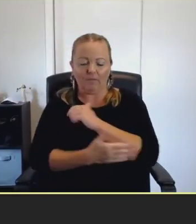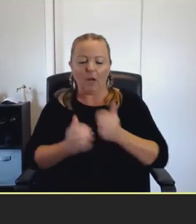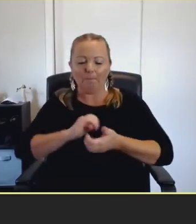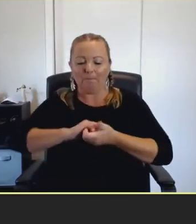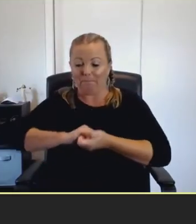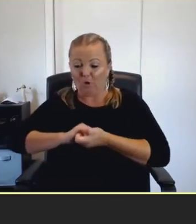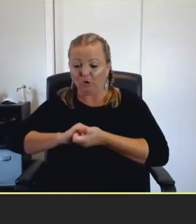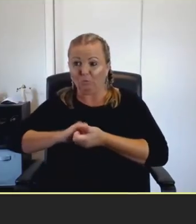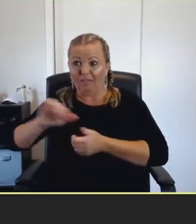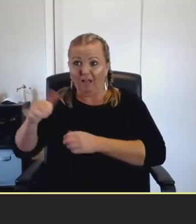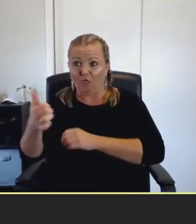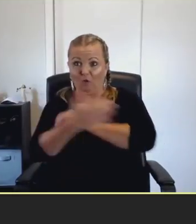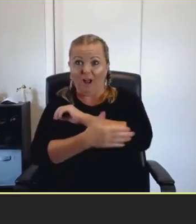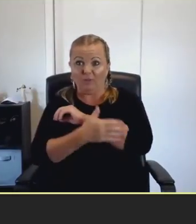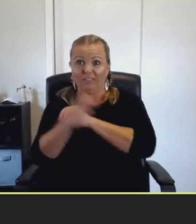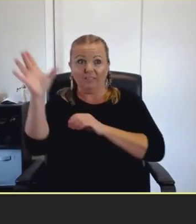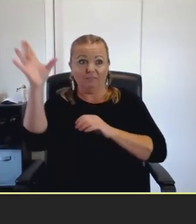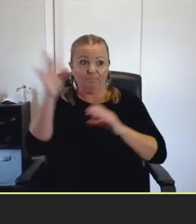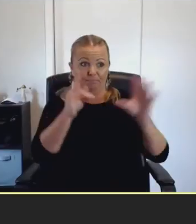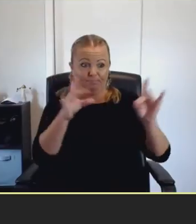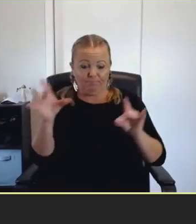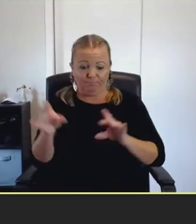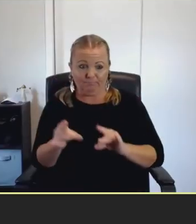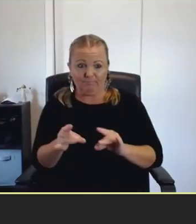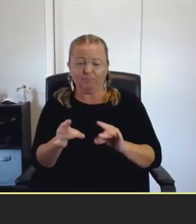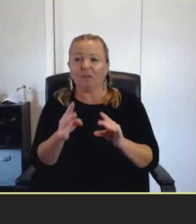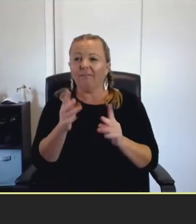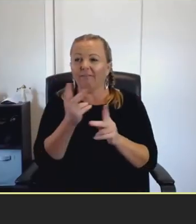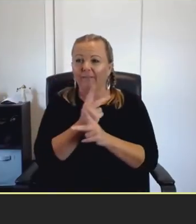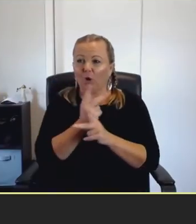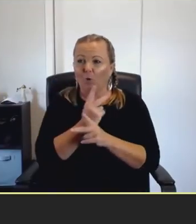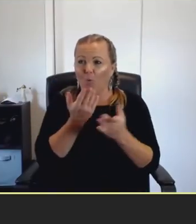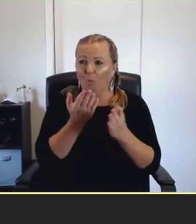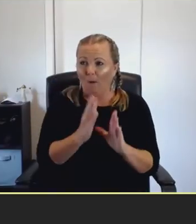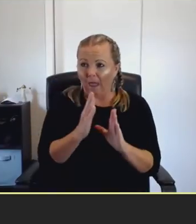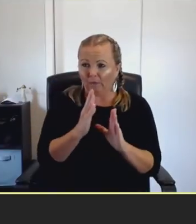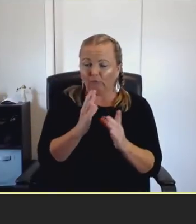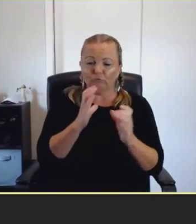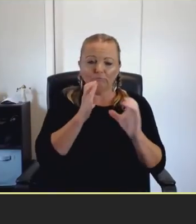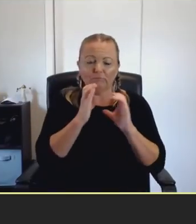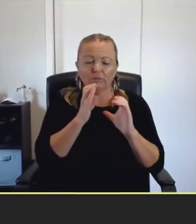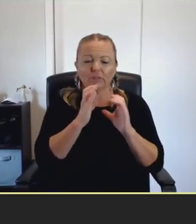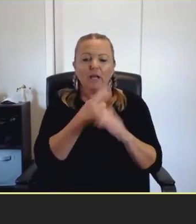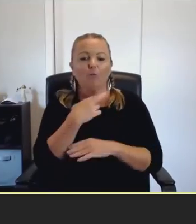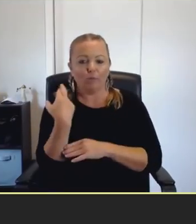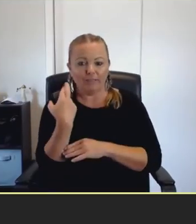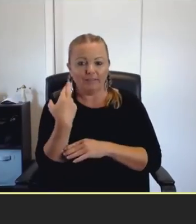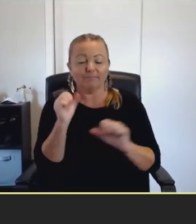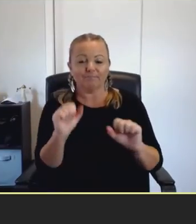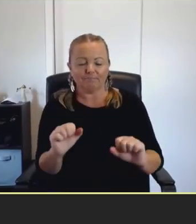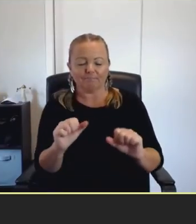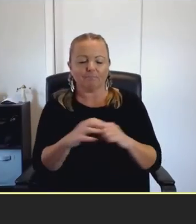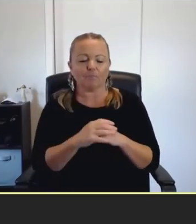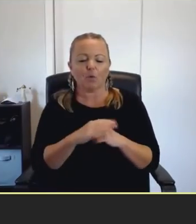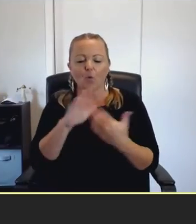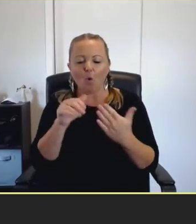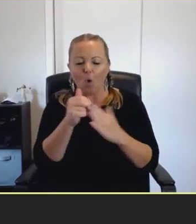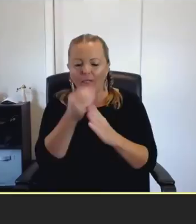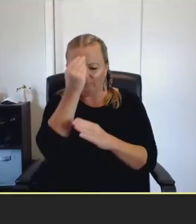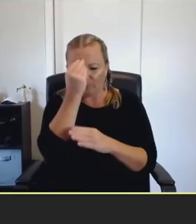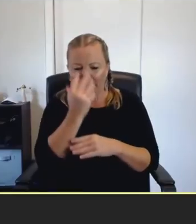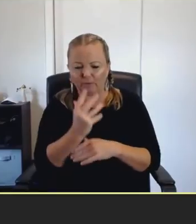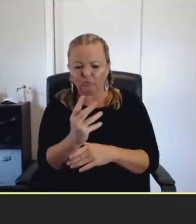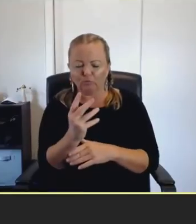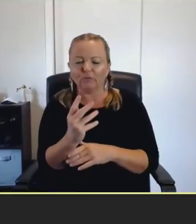in our region to create a way to communicate risk to the public. We wanted to take all of the different data points that we